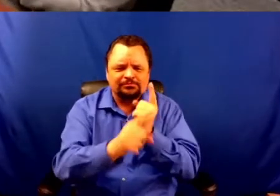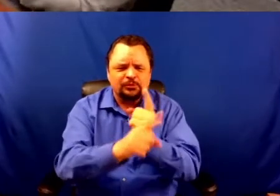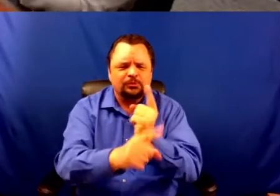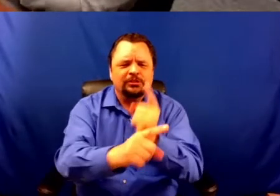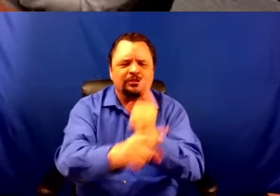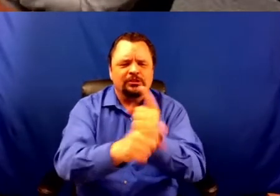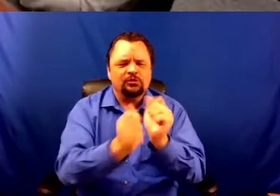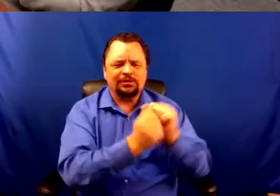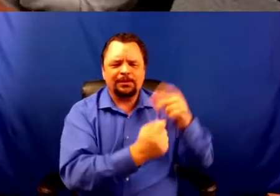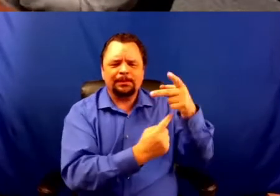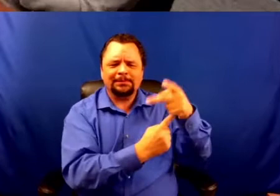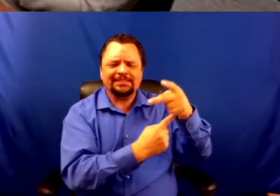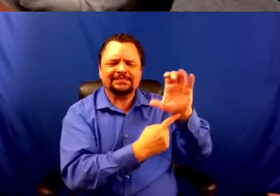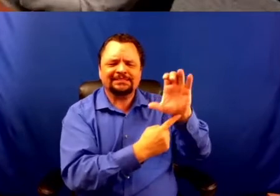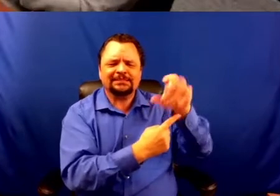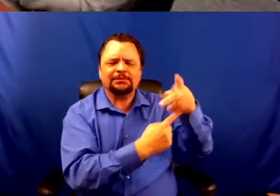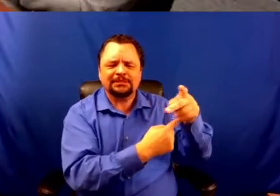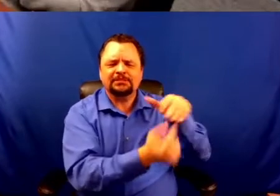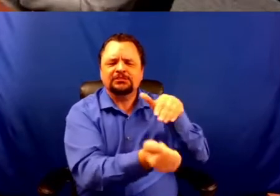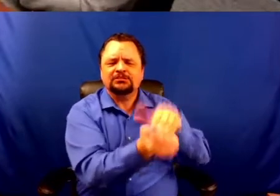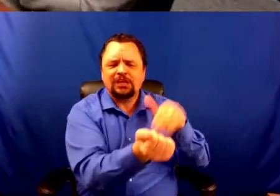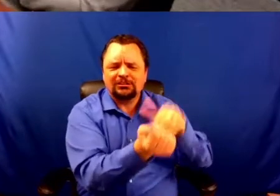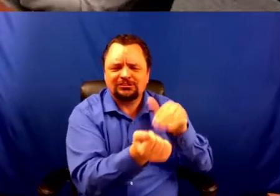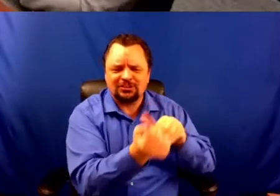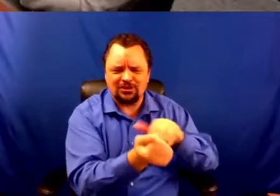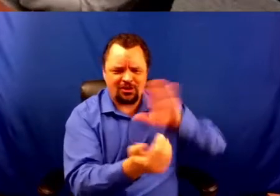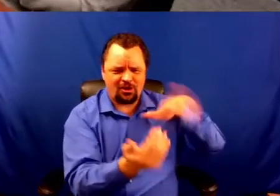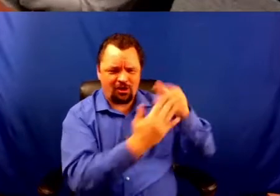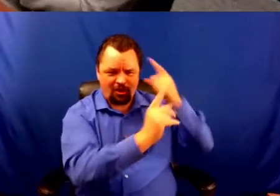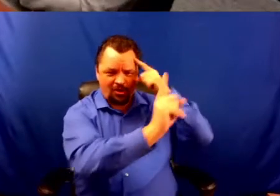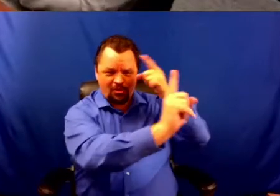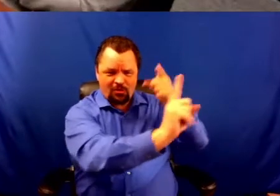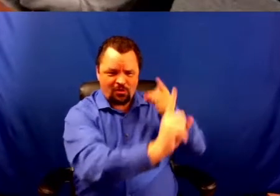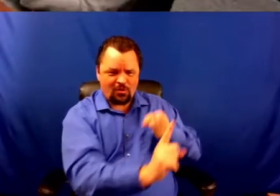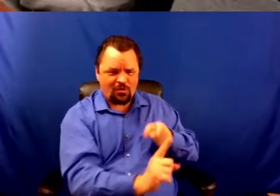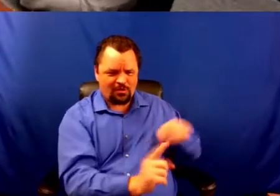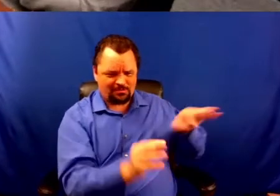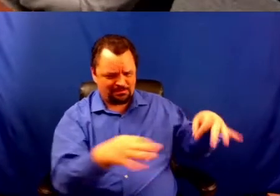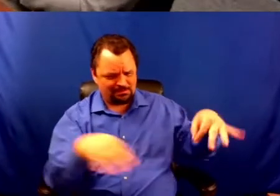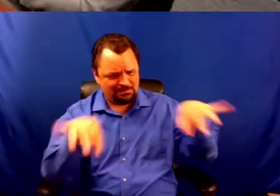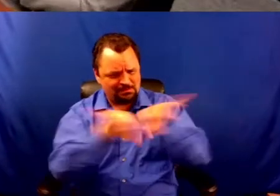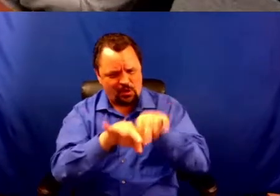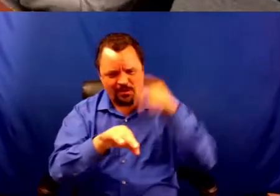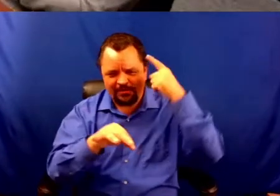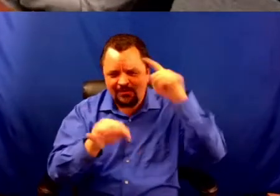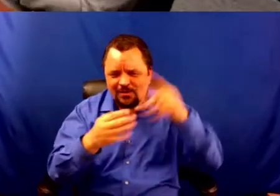of these things that are really tenets of both our healthcare system and of public health. And